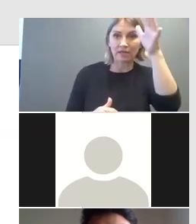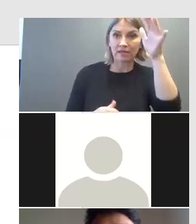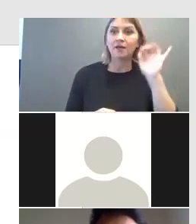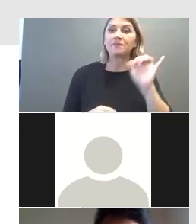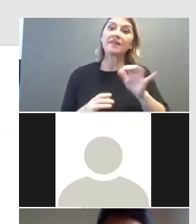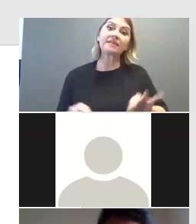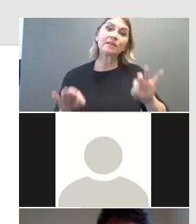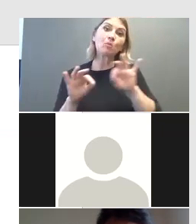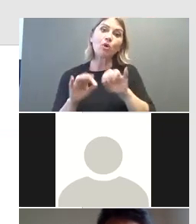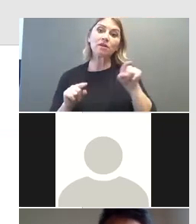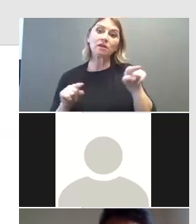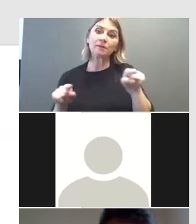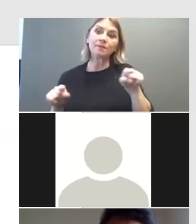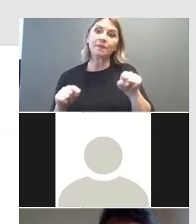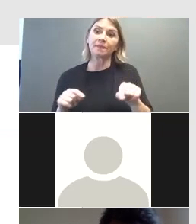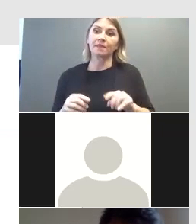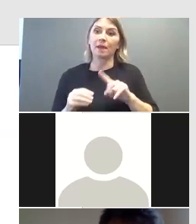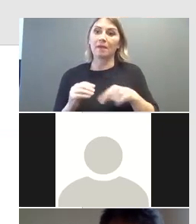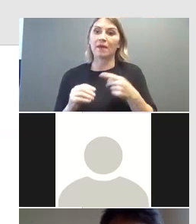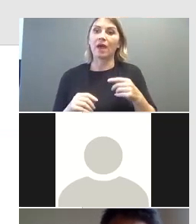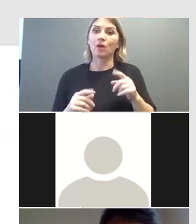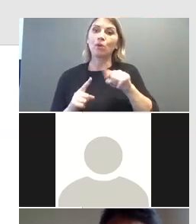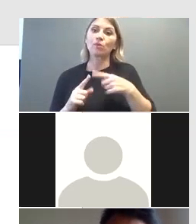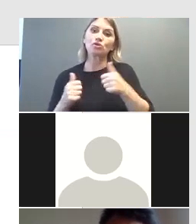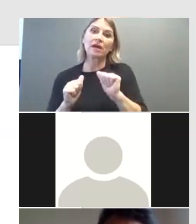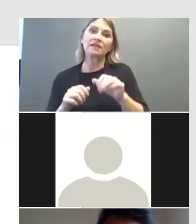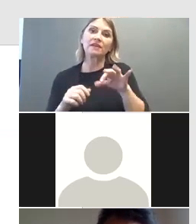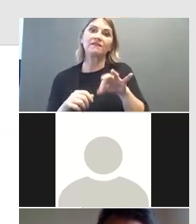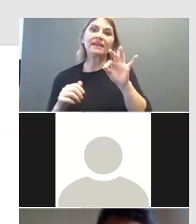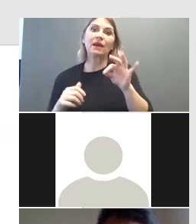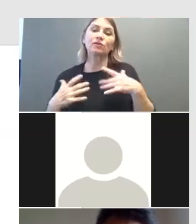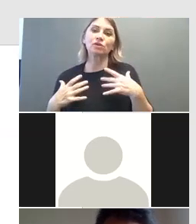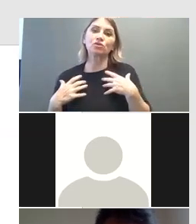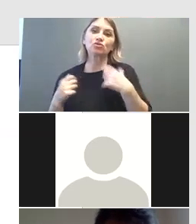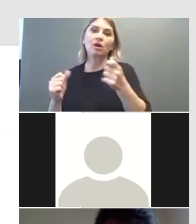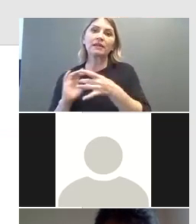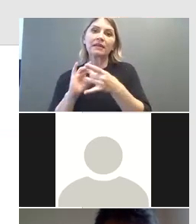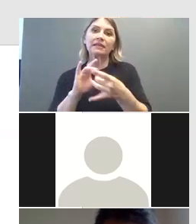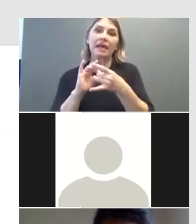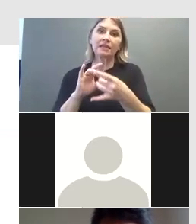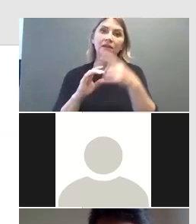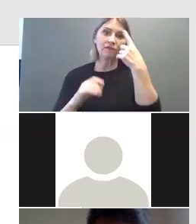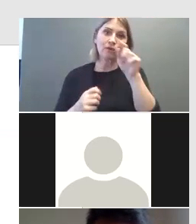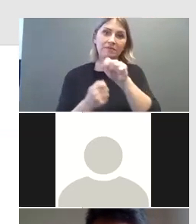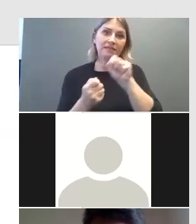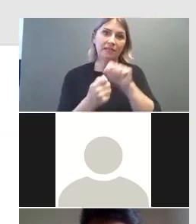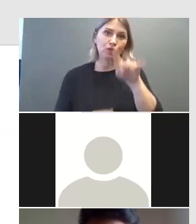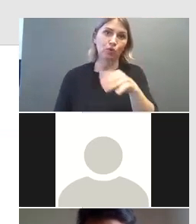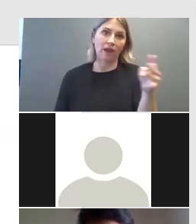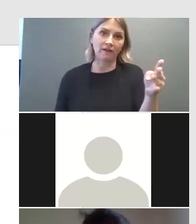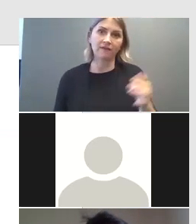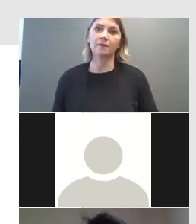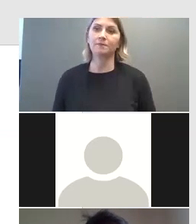important distinction or important property when we are trying to find out the strongly connected components of a particular graph.